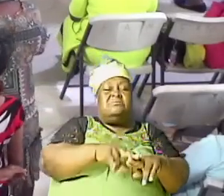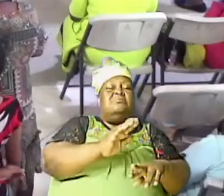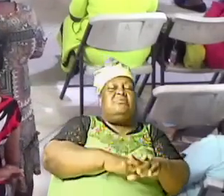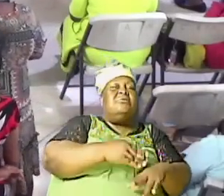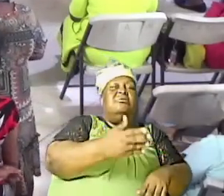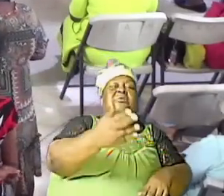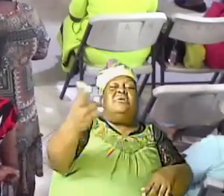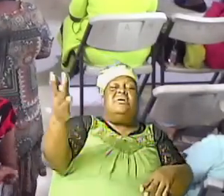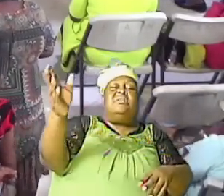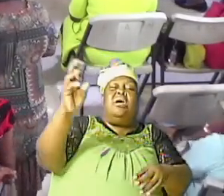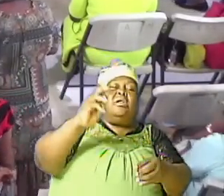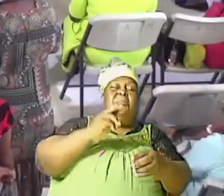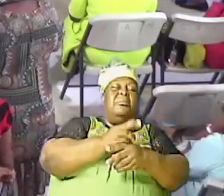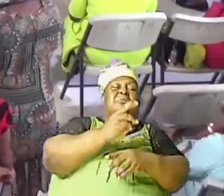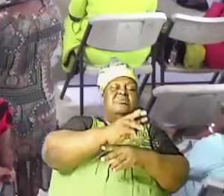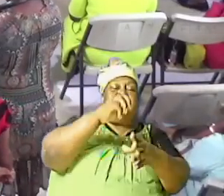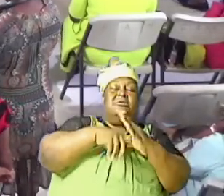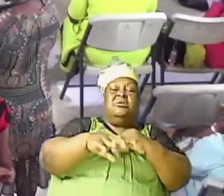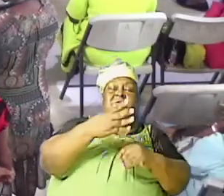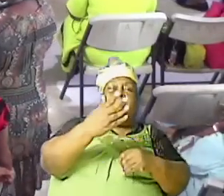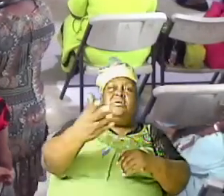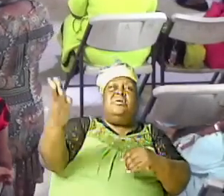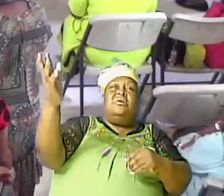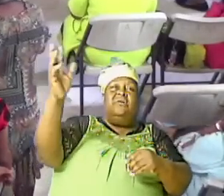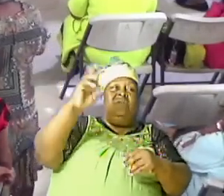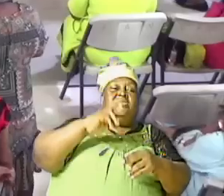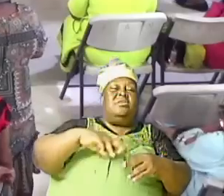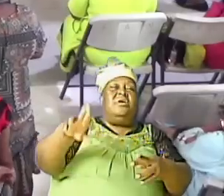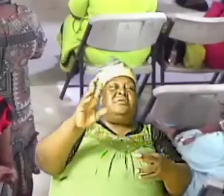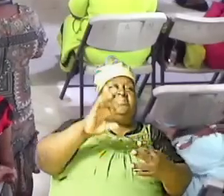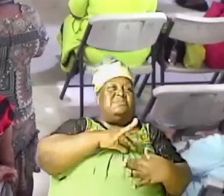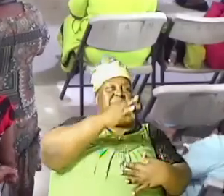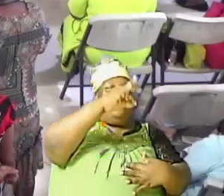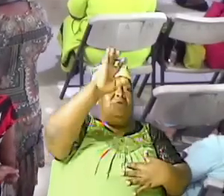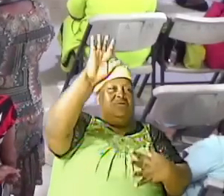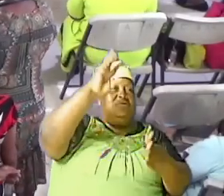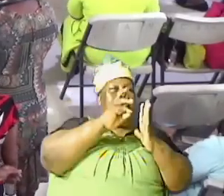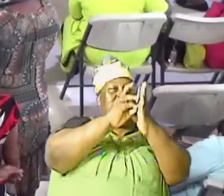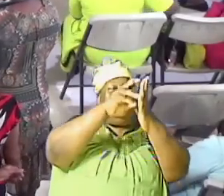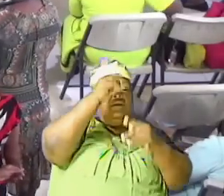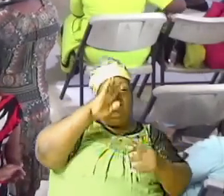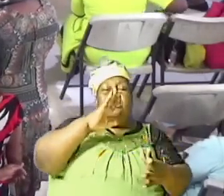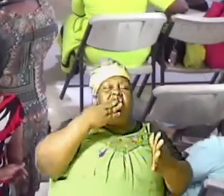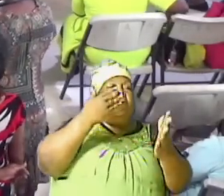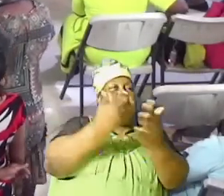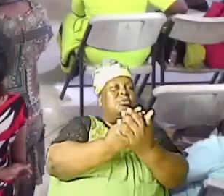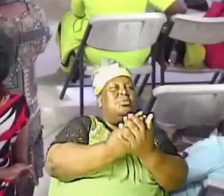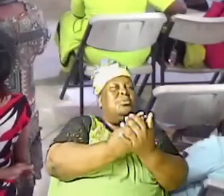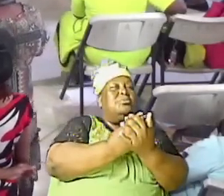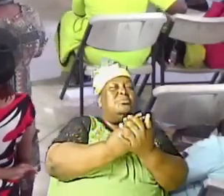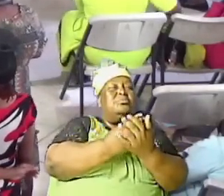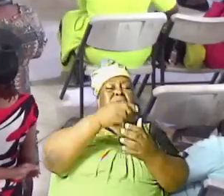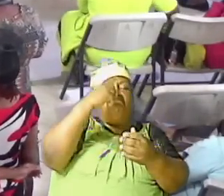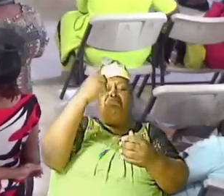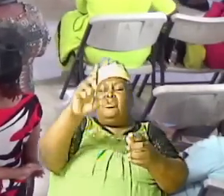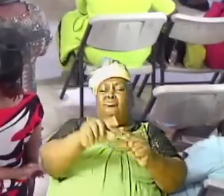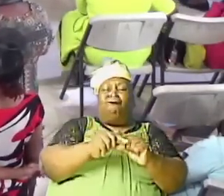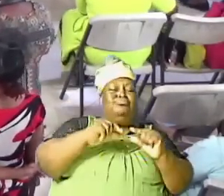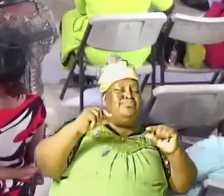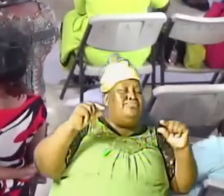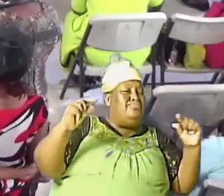God, and minister to their spirit your will. God, you are good, and you are